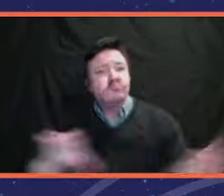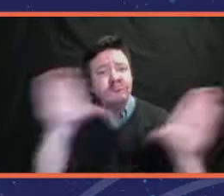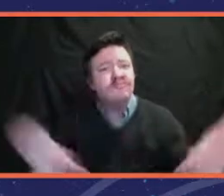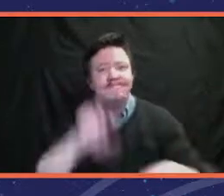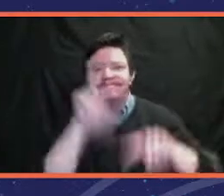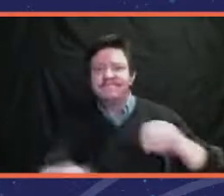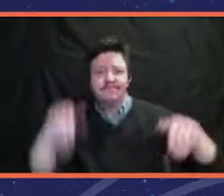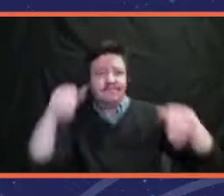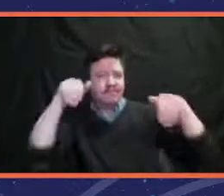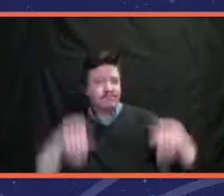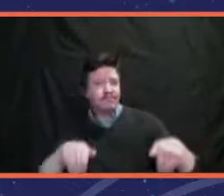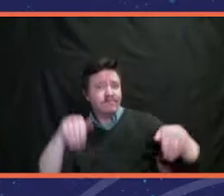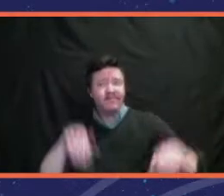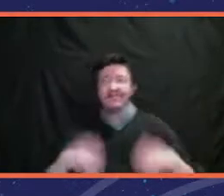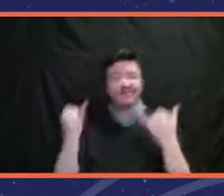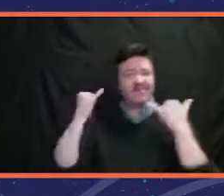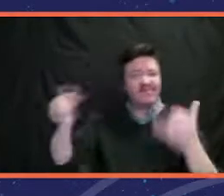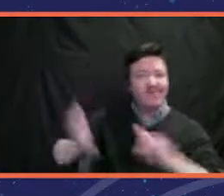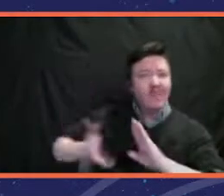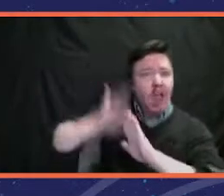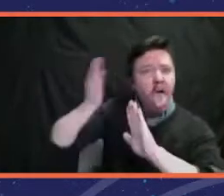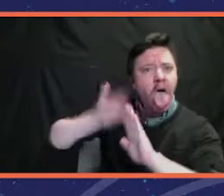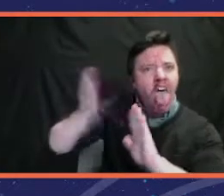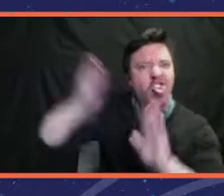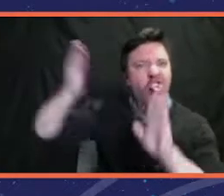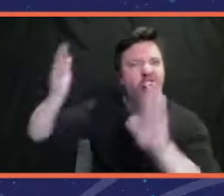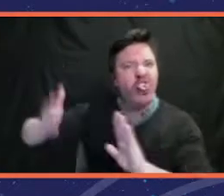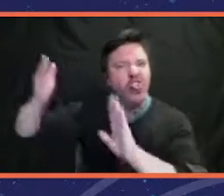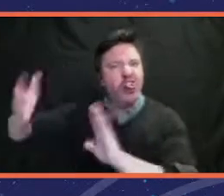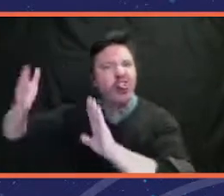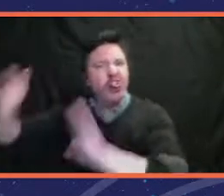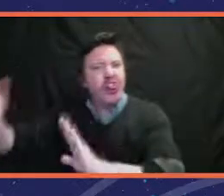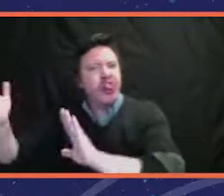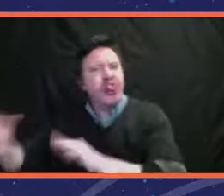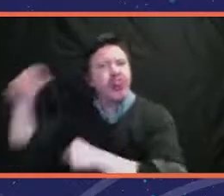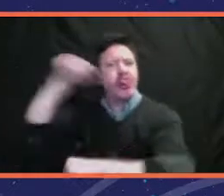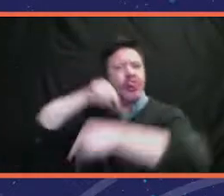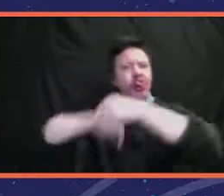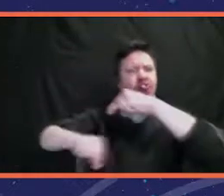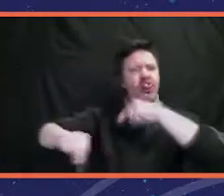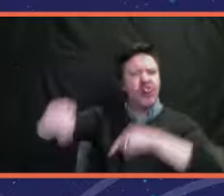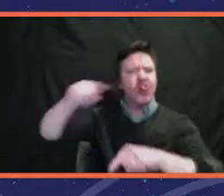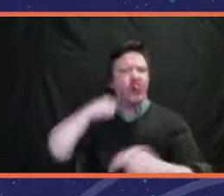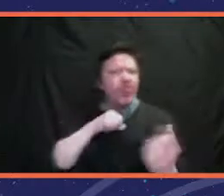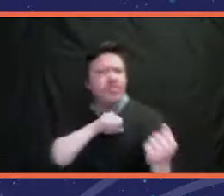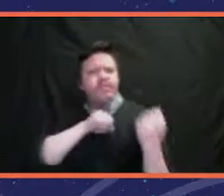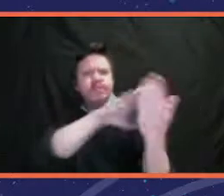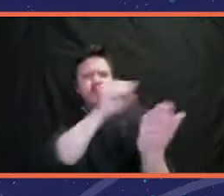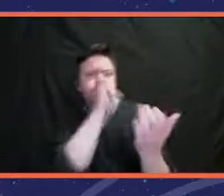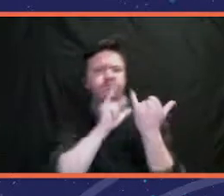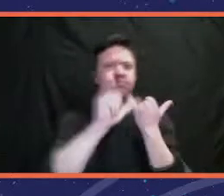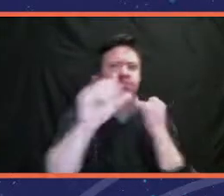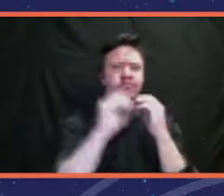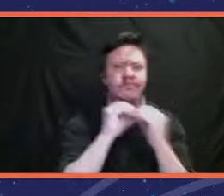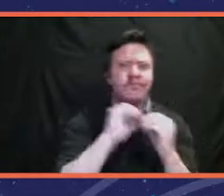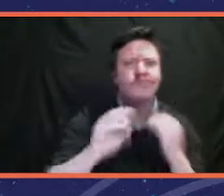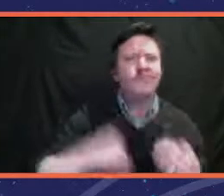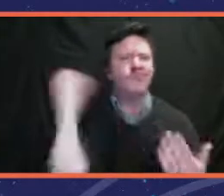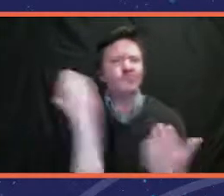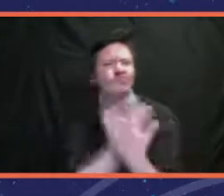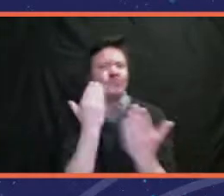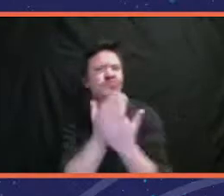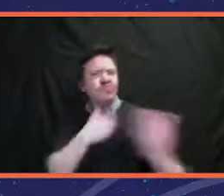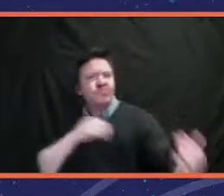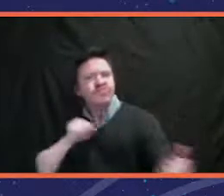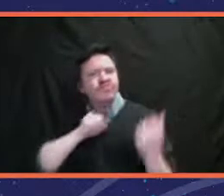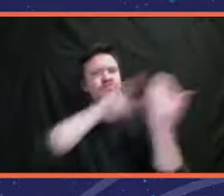The youth leading us, it's time that we listen. We got the power to create something different. The new normal is a just transition. Or